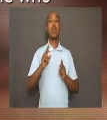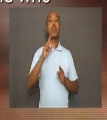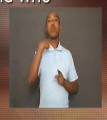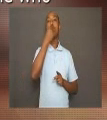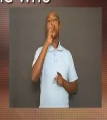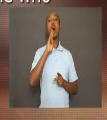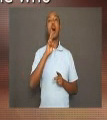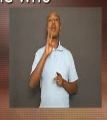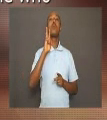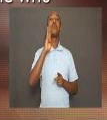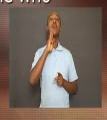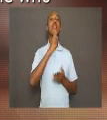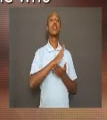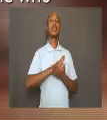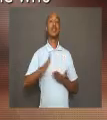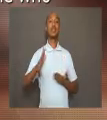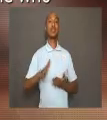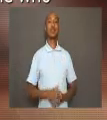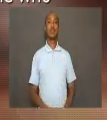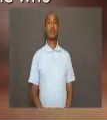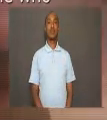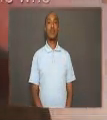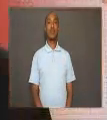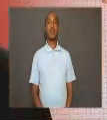to people who are dehydrated.